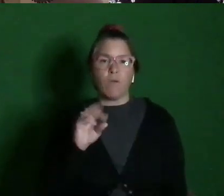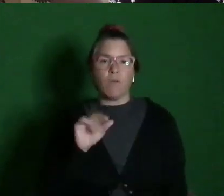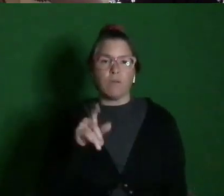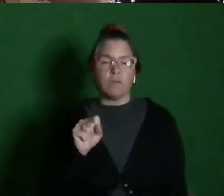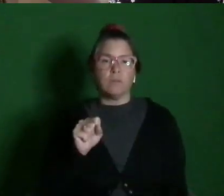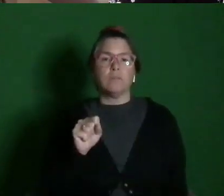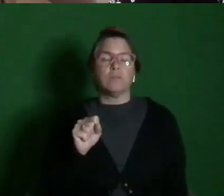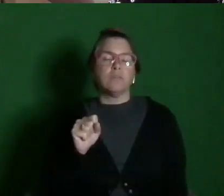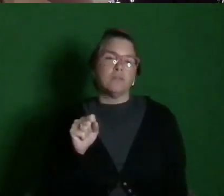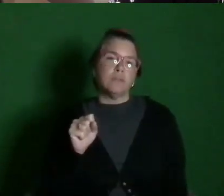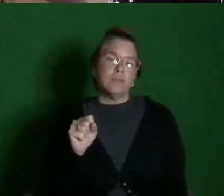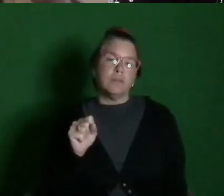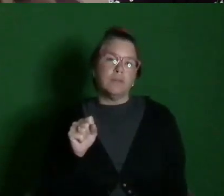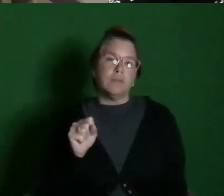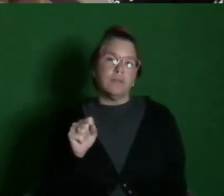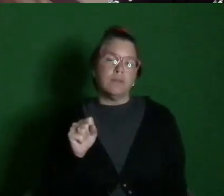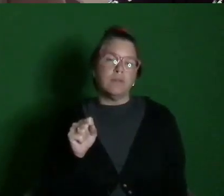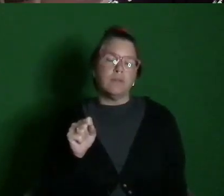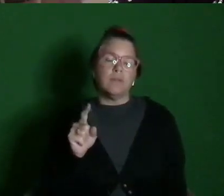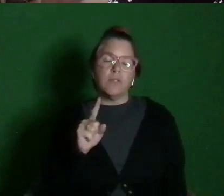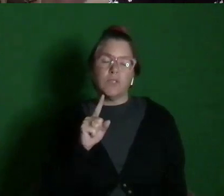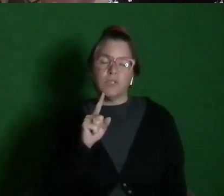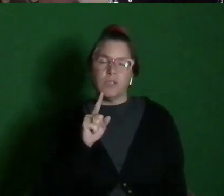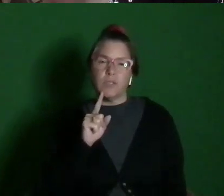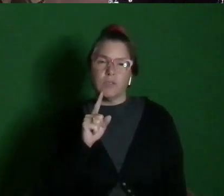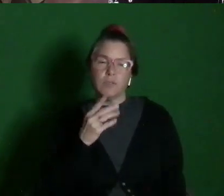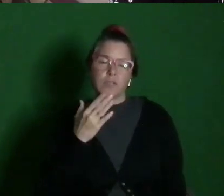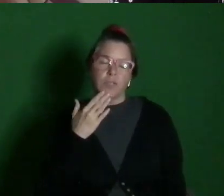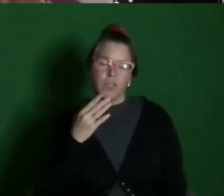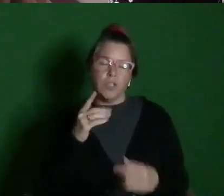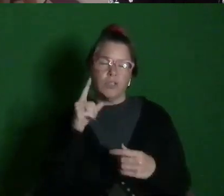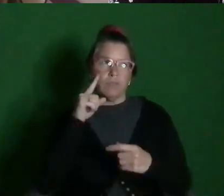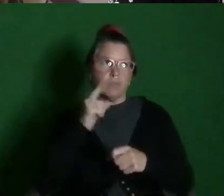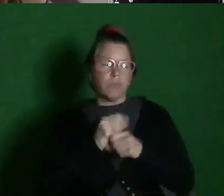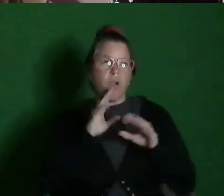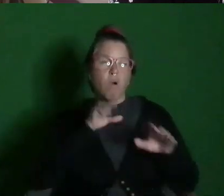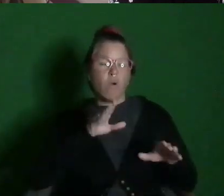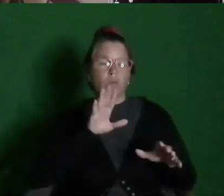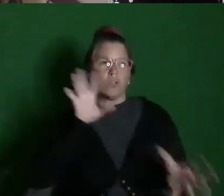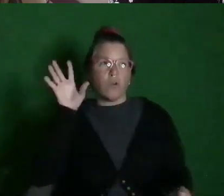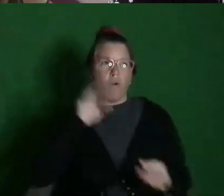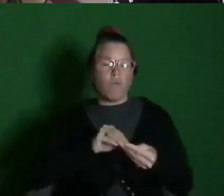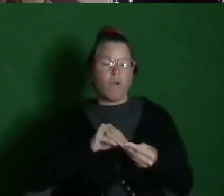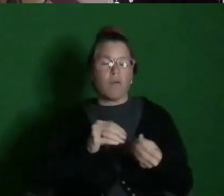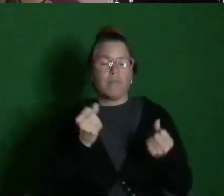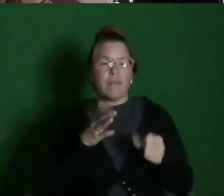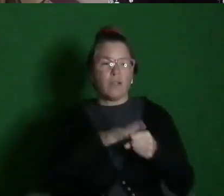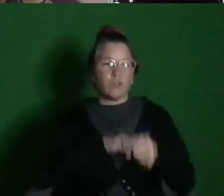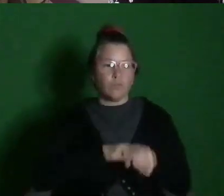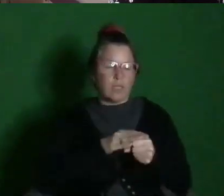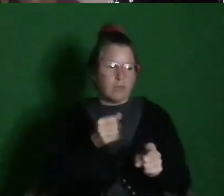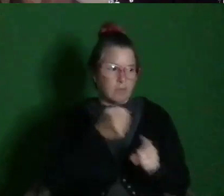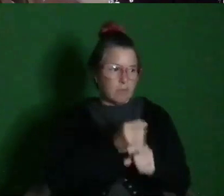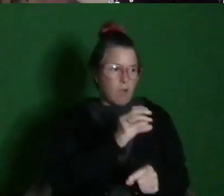you know, it's a really good platform to think about the ocean as a whole, because a lot of the things that are stressful for corals